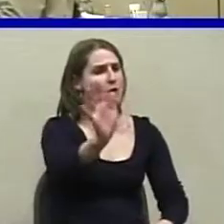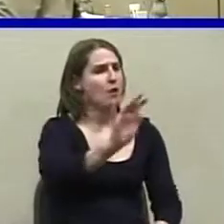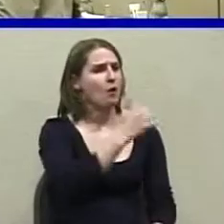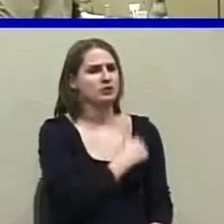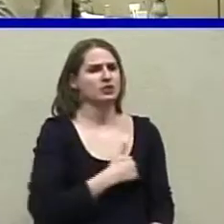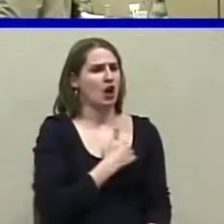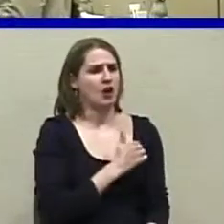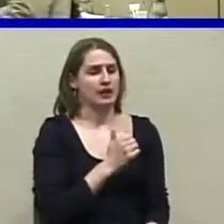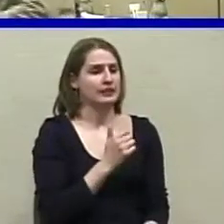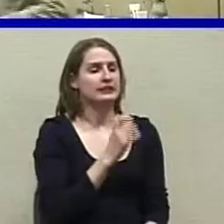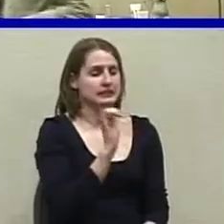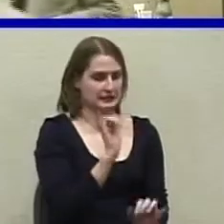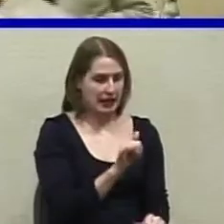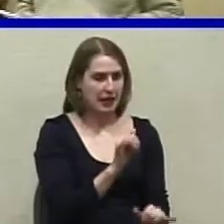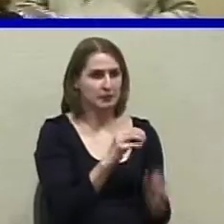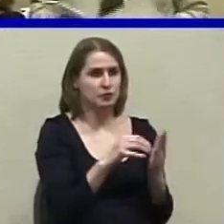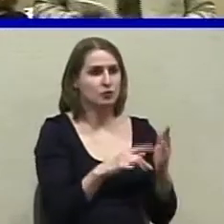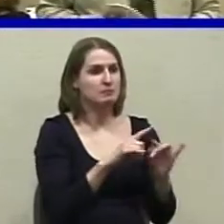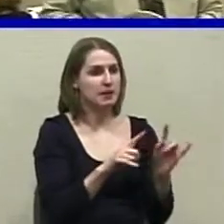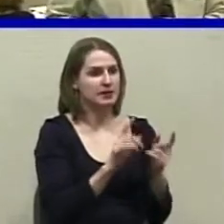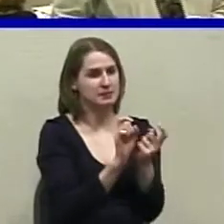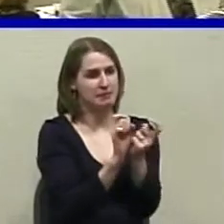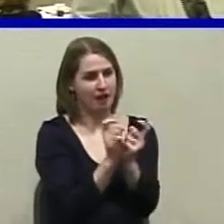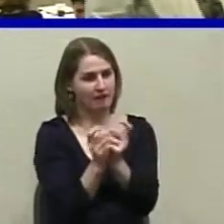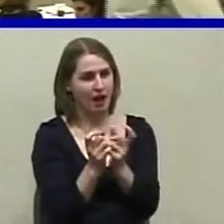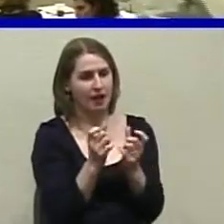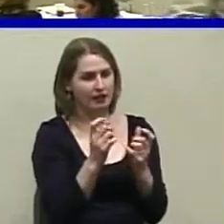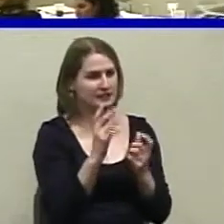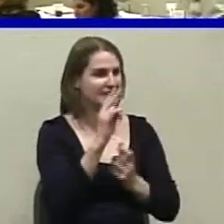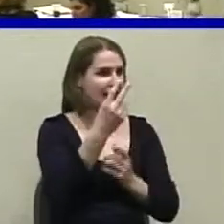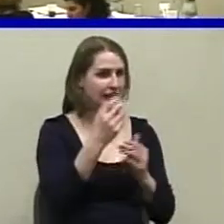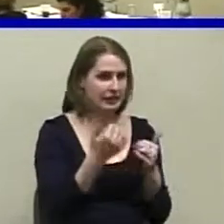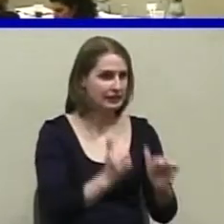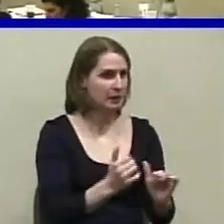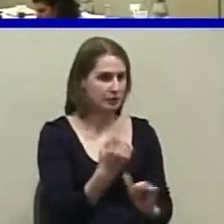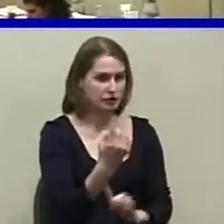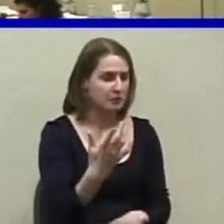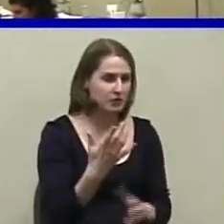All right. Okay, then go ahead and look at it then. All right.